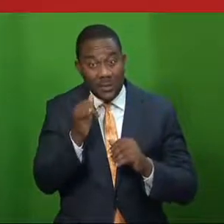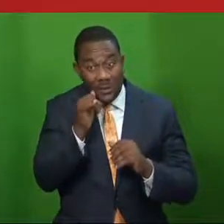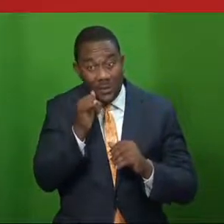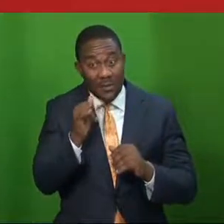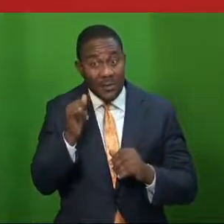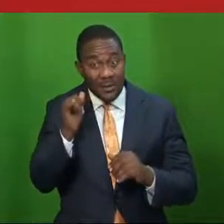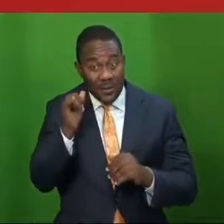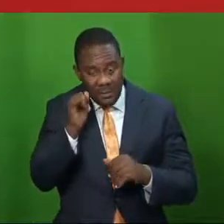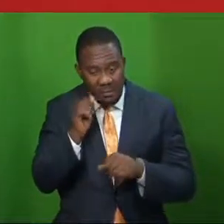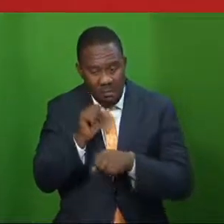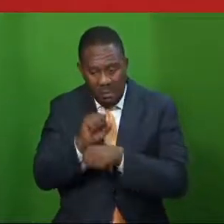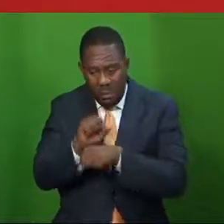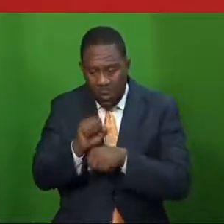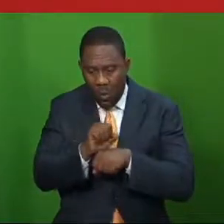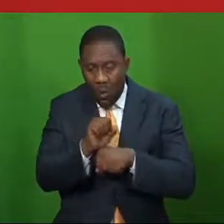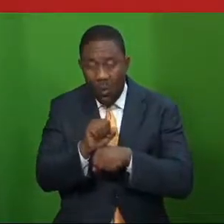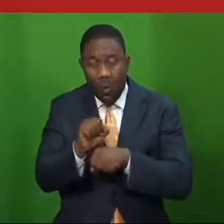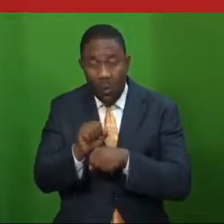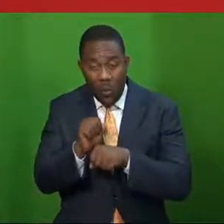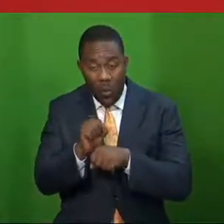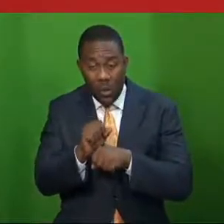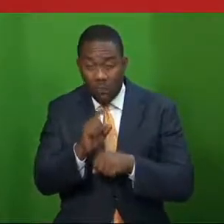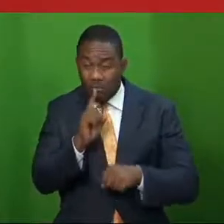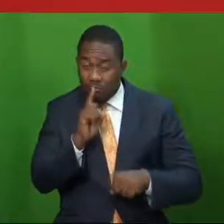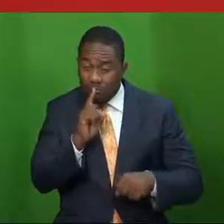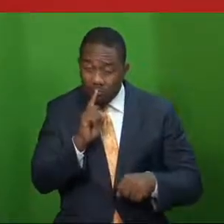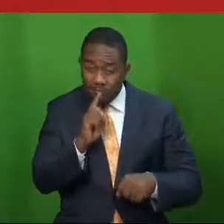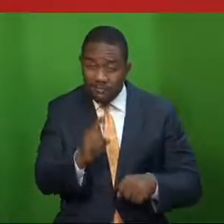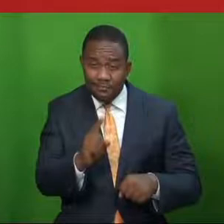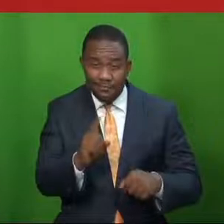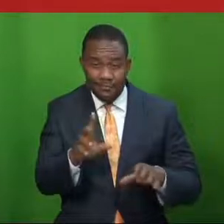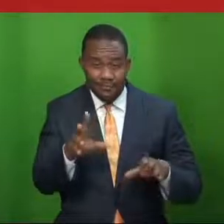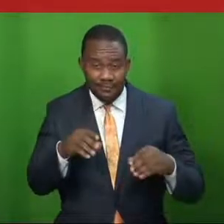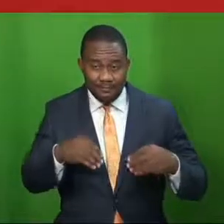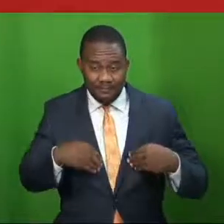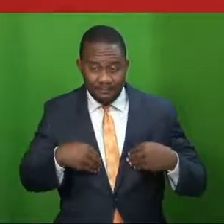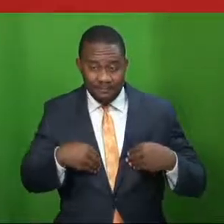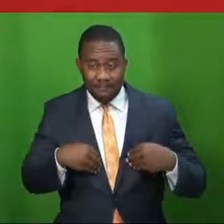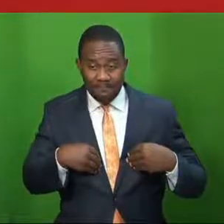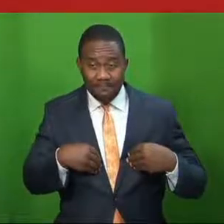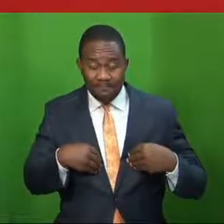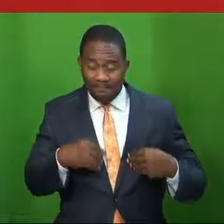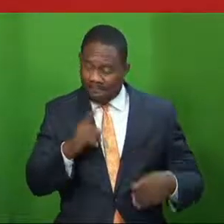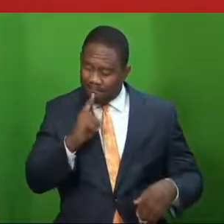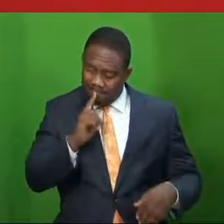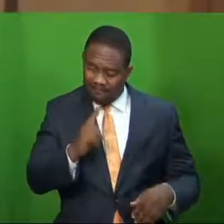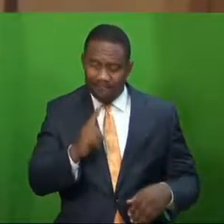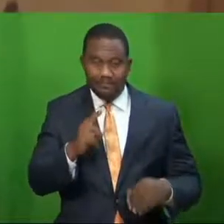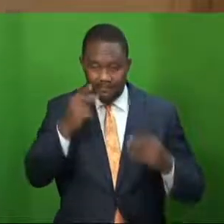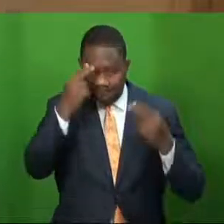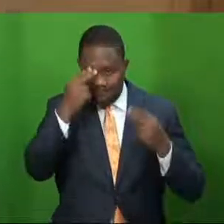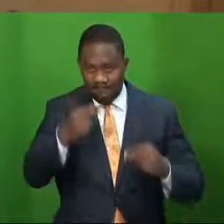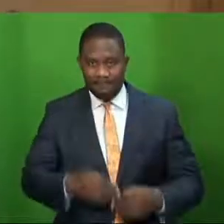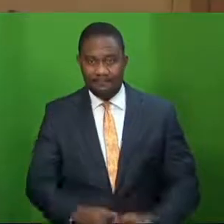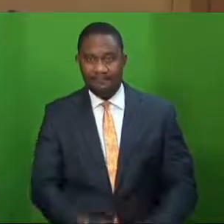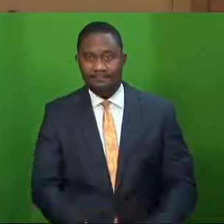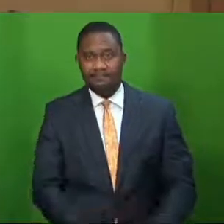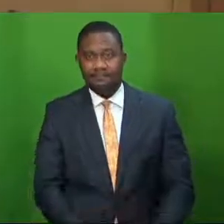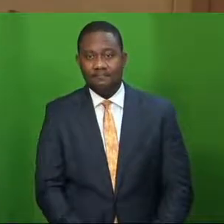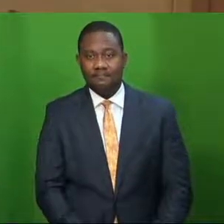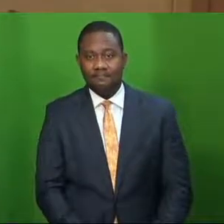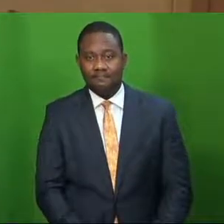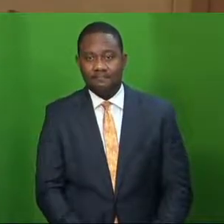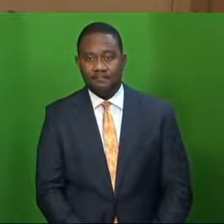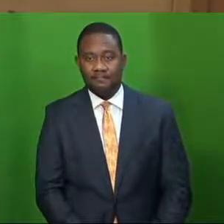February 4th, 2021, as corrected, is hereby adopted as a true record of proceedings.